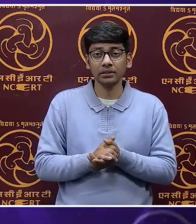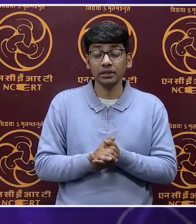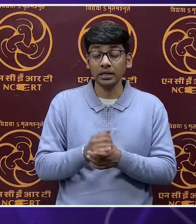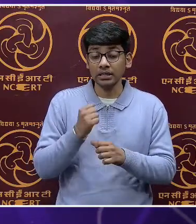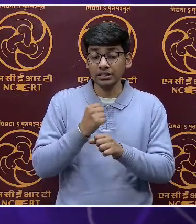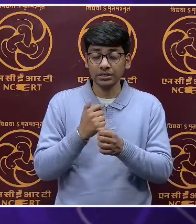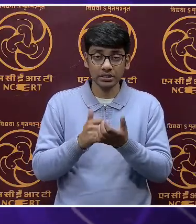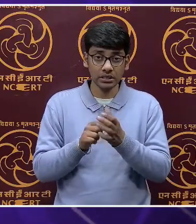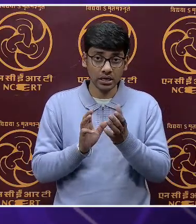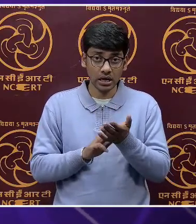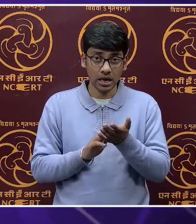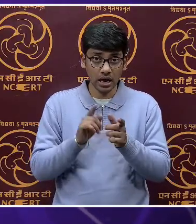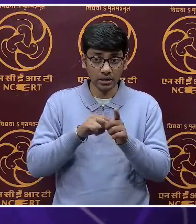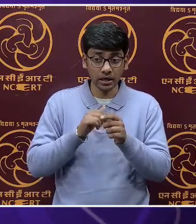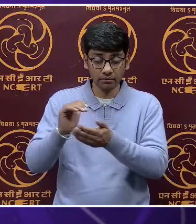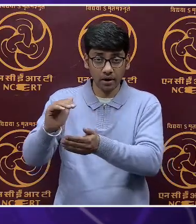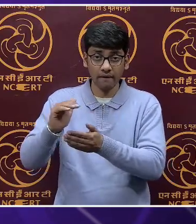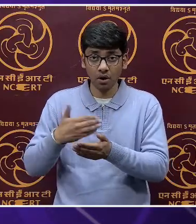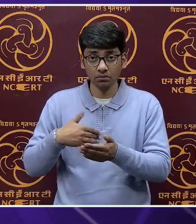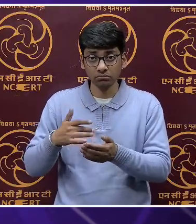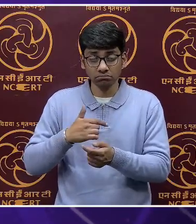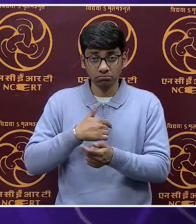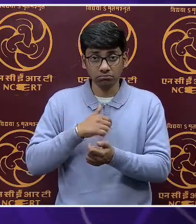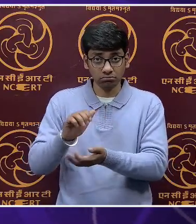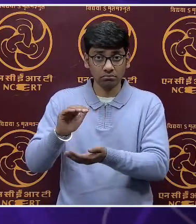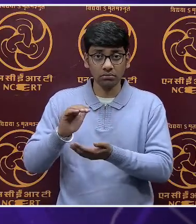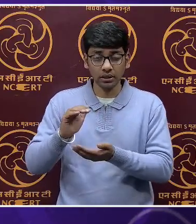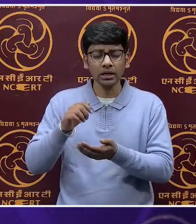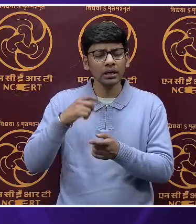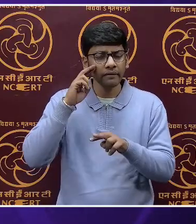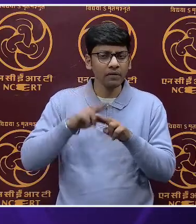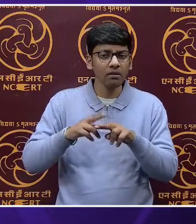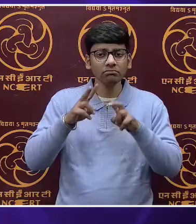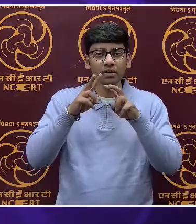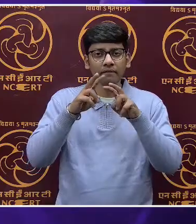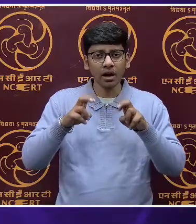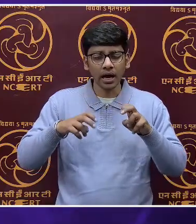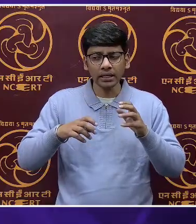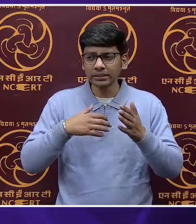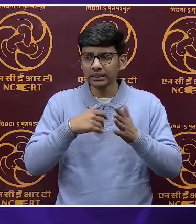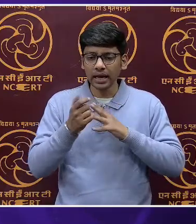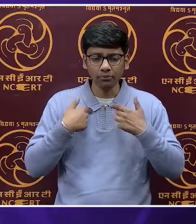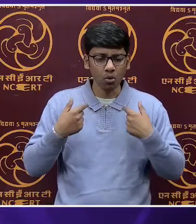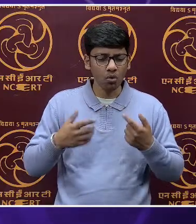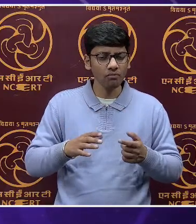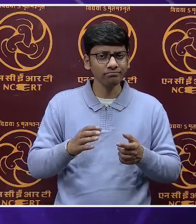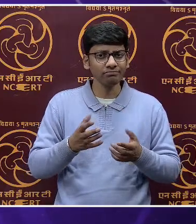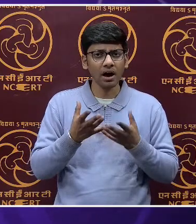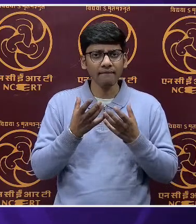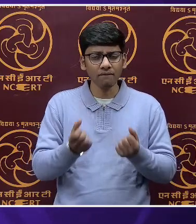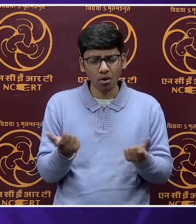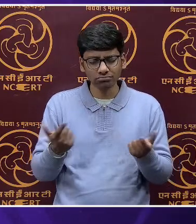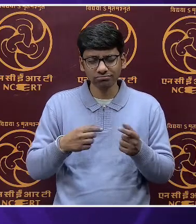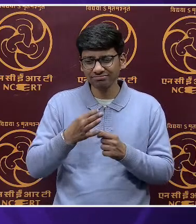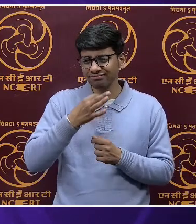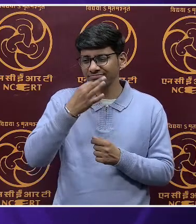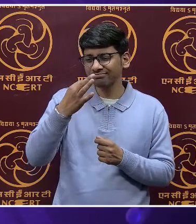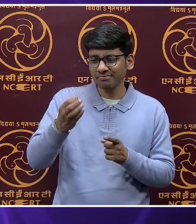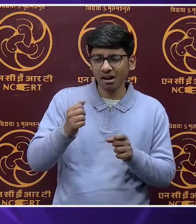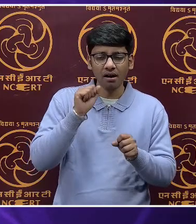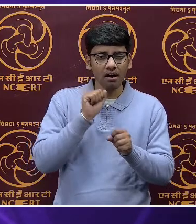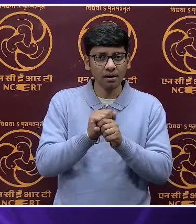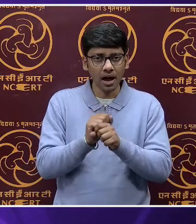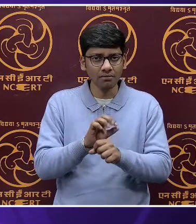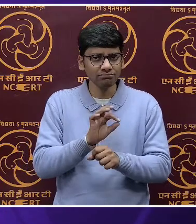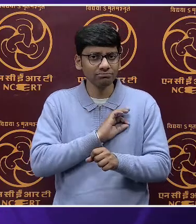as we can see, humble and down to earth, passionate about music. So you need to find your passion, that one calling, right? And stick to it and